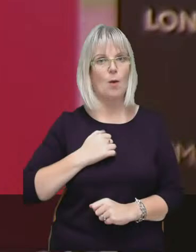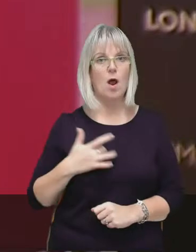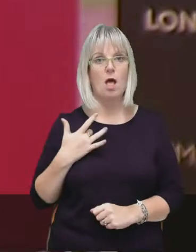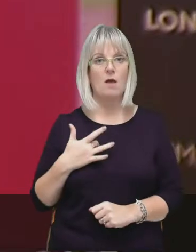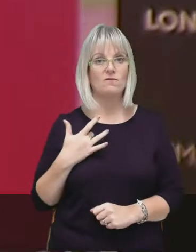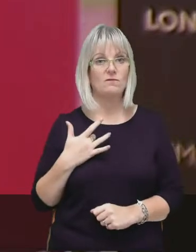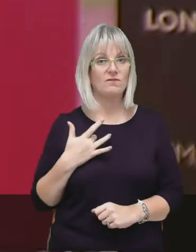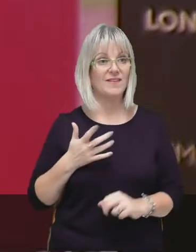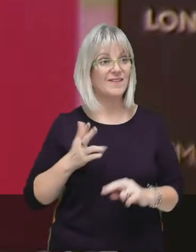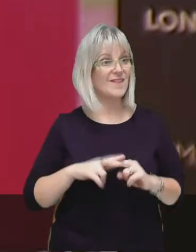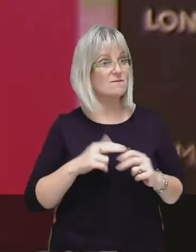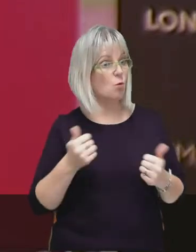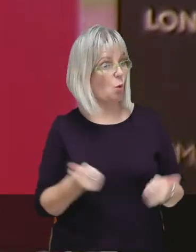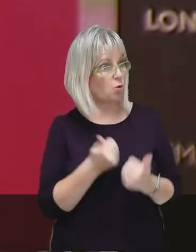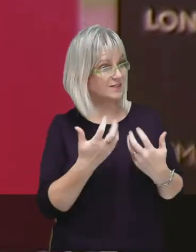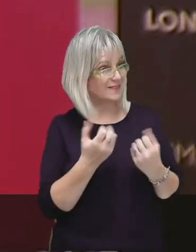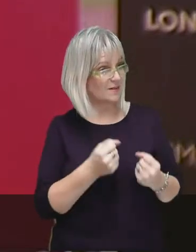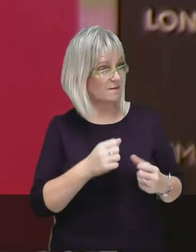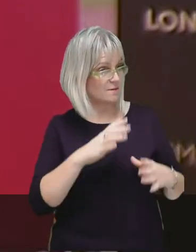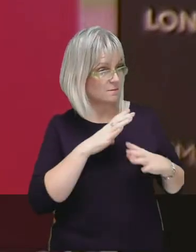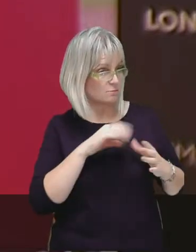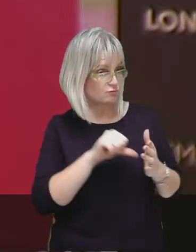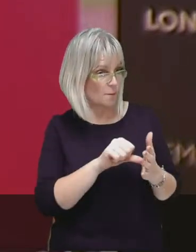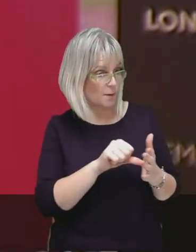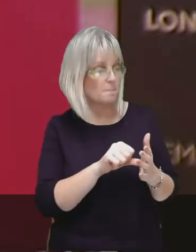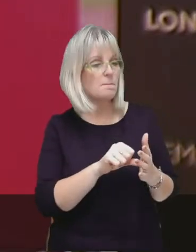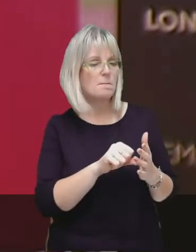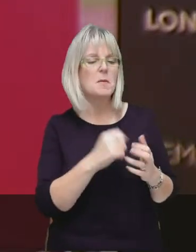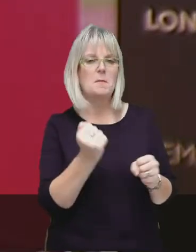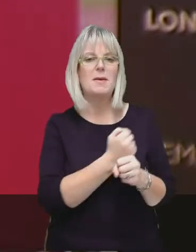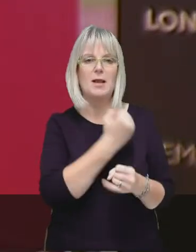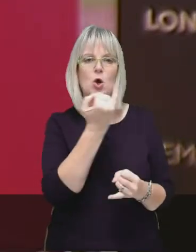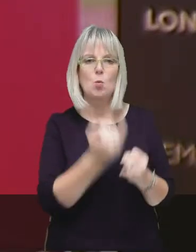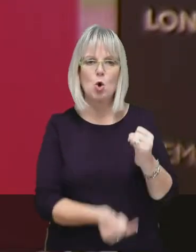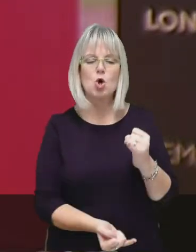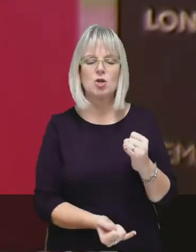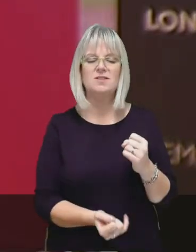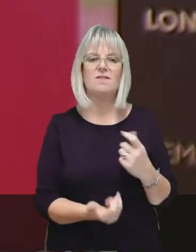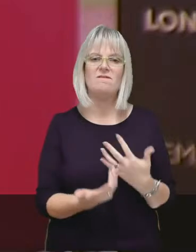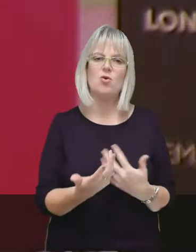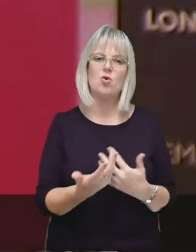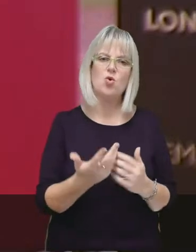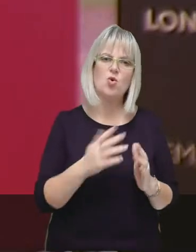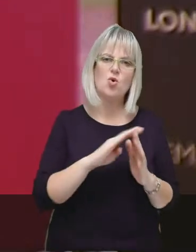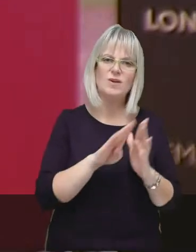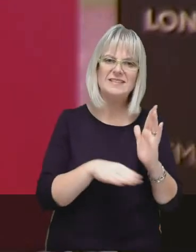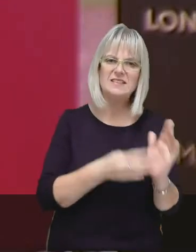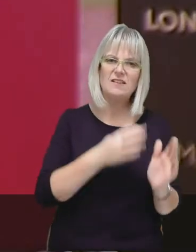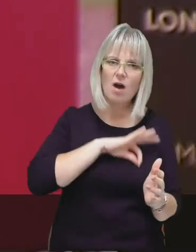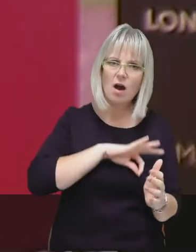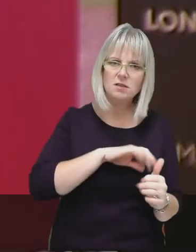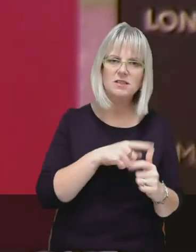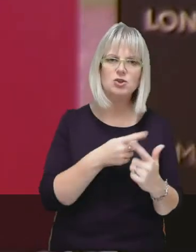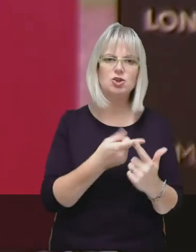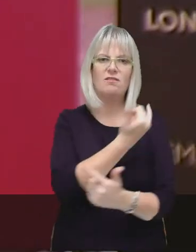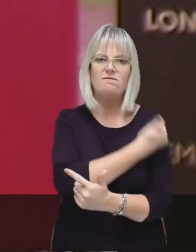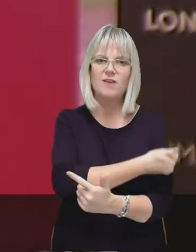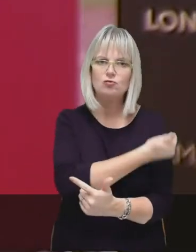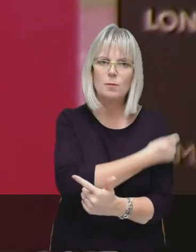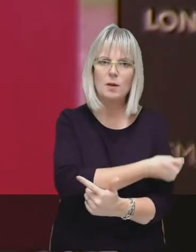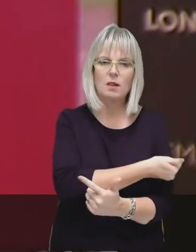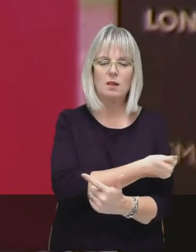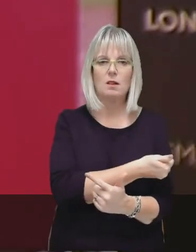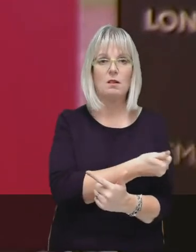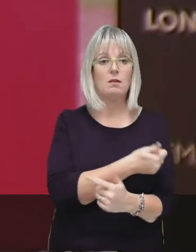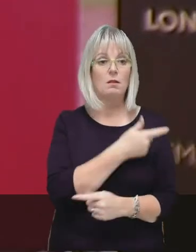the most disadvantaged and vulnerable, and that includes a disproportionate impact on Black,